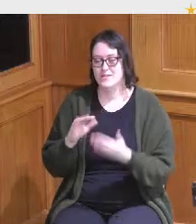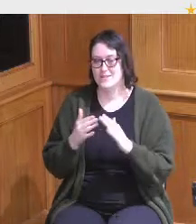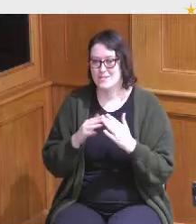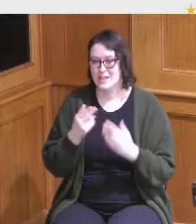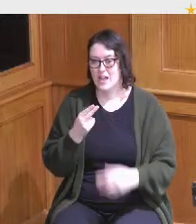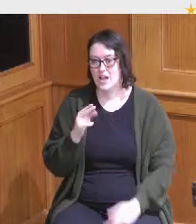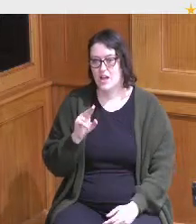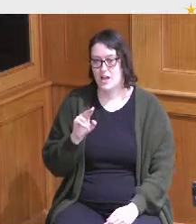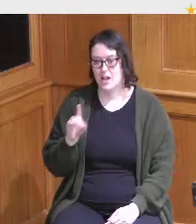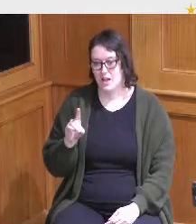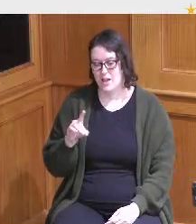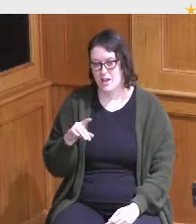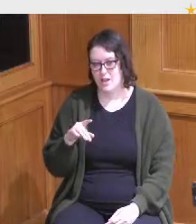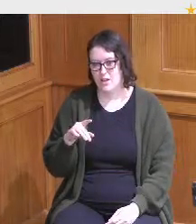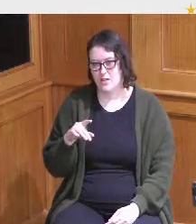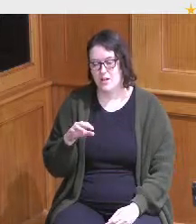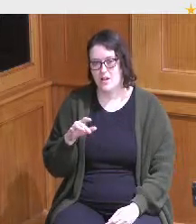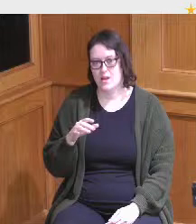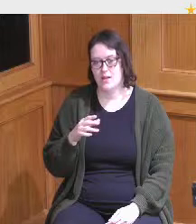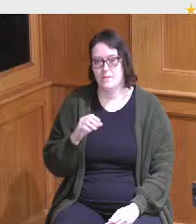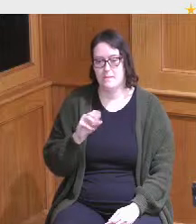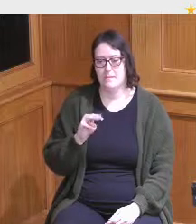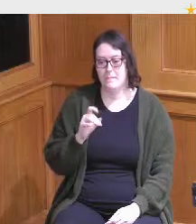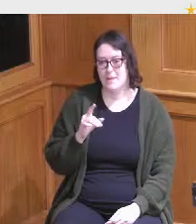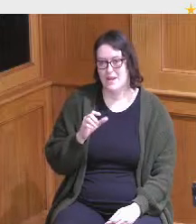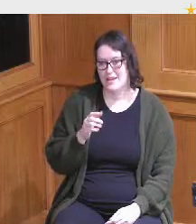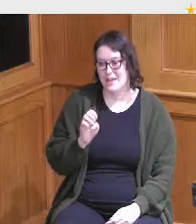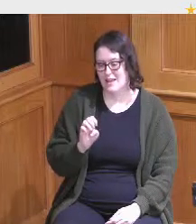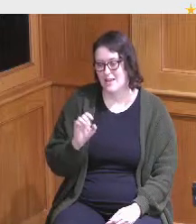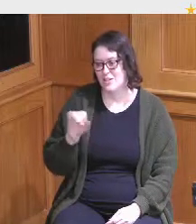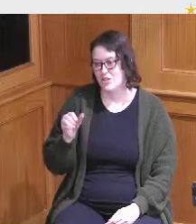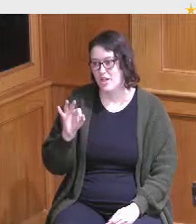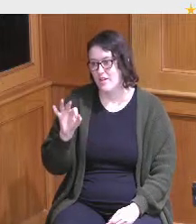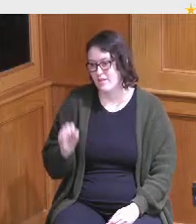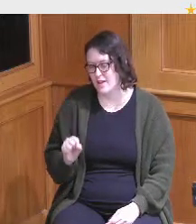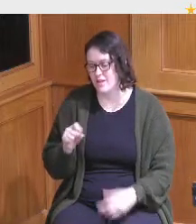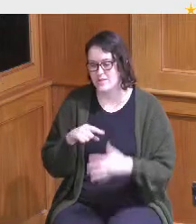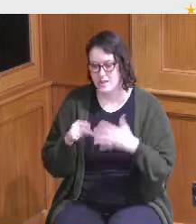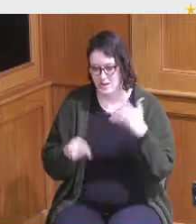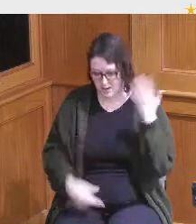Authority, JFS, Ohio Department of Medicaid, Hamilton County, and so on.